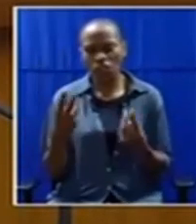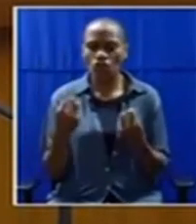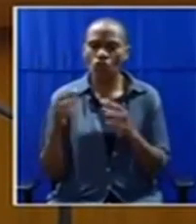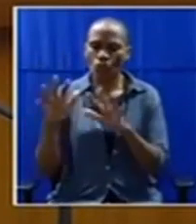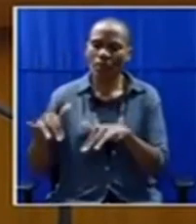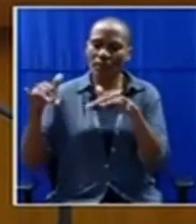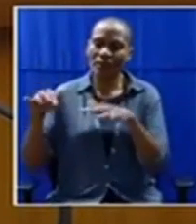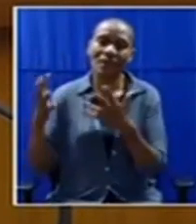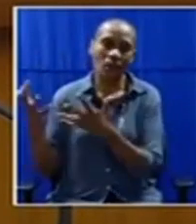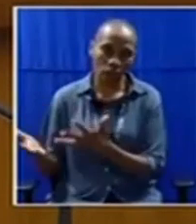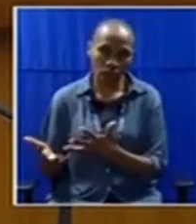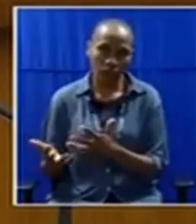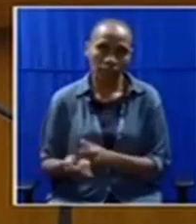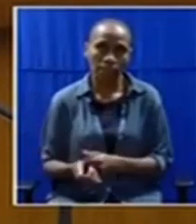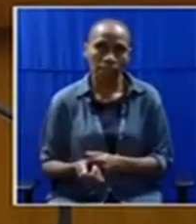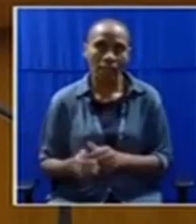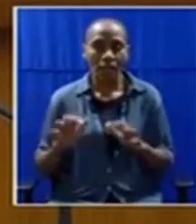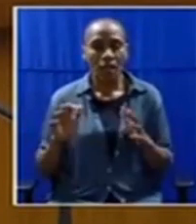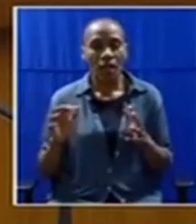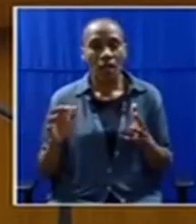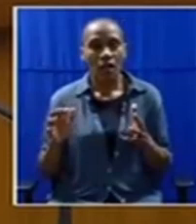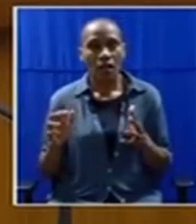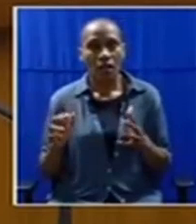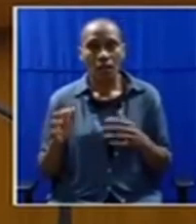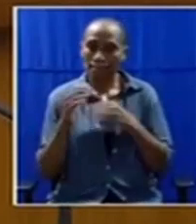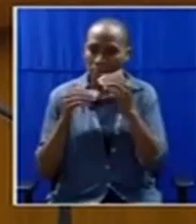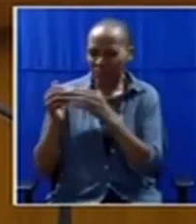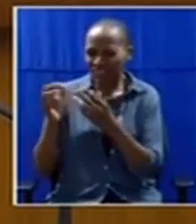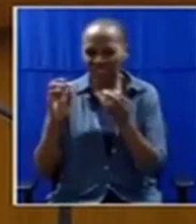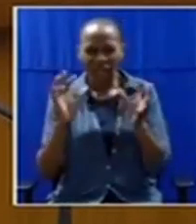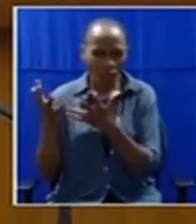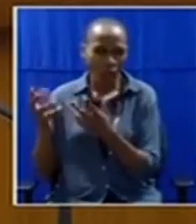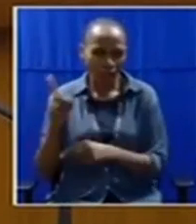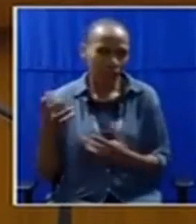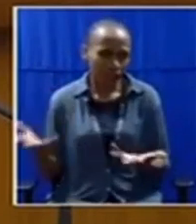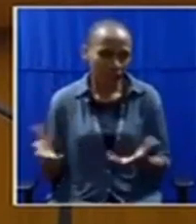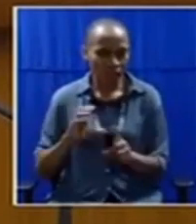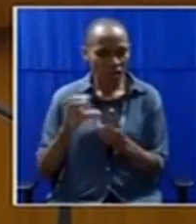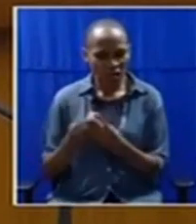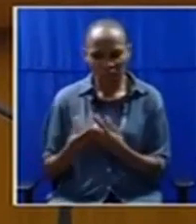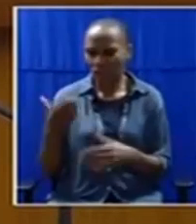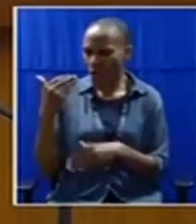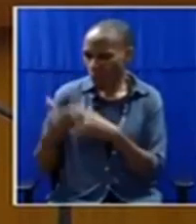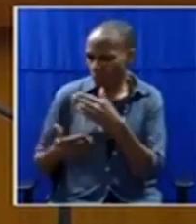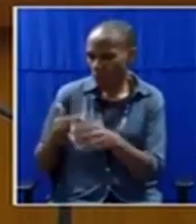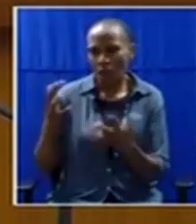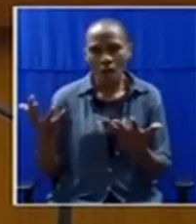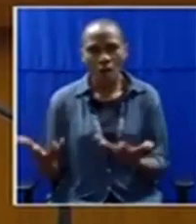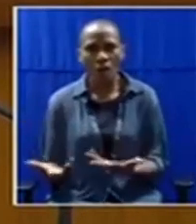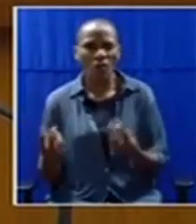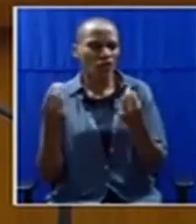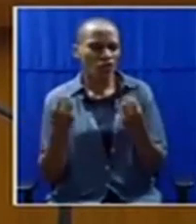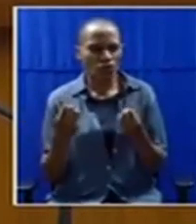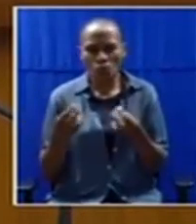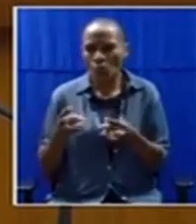parliament we would like to have, what kind of infrastructure it must have, the culture and proceedings we want to introduce, and